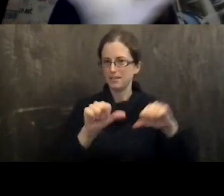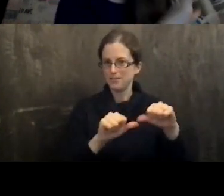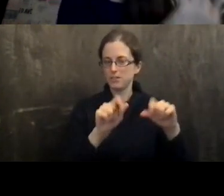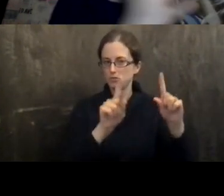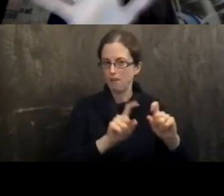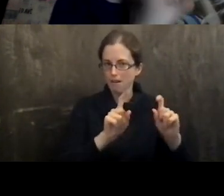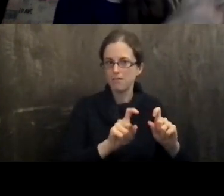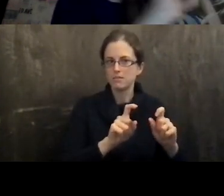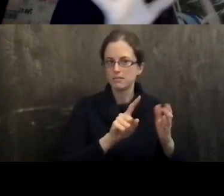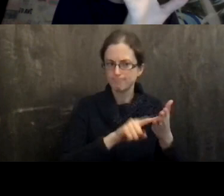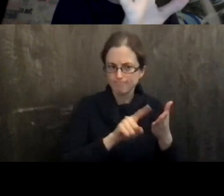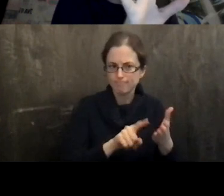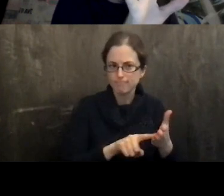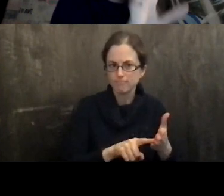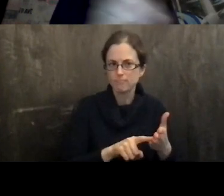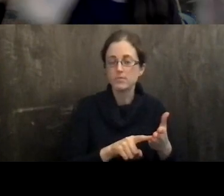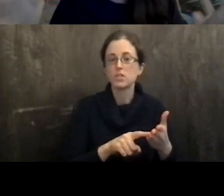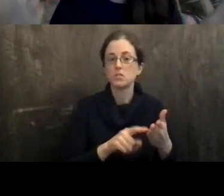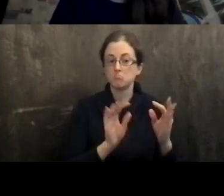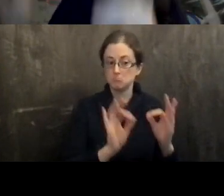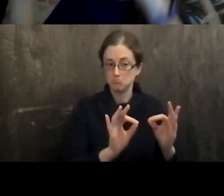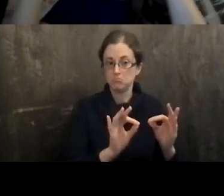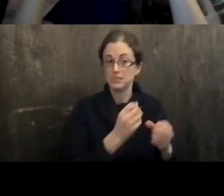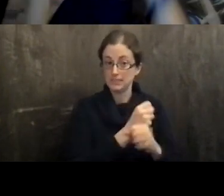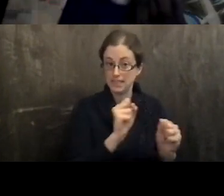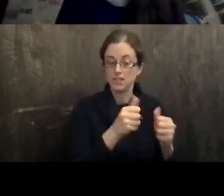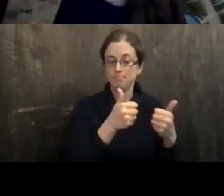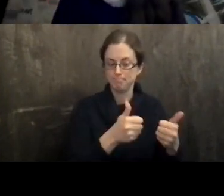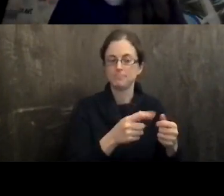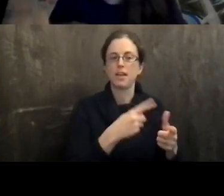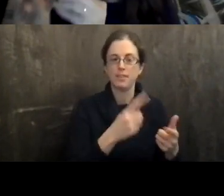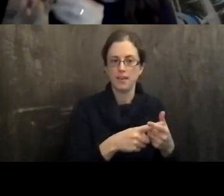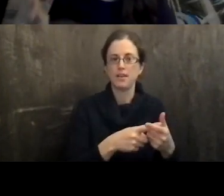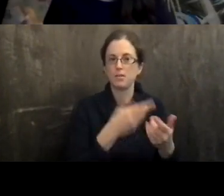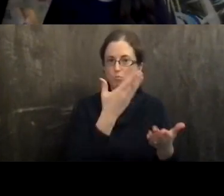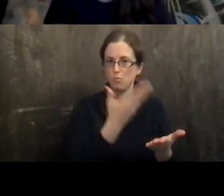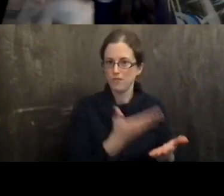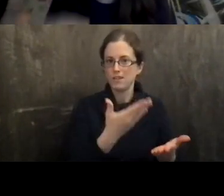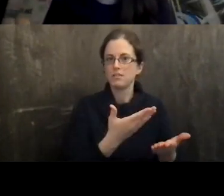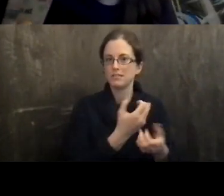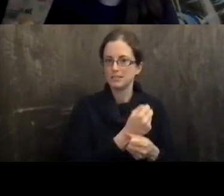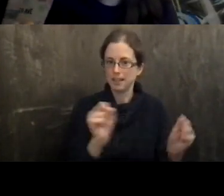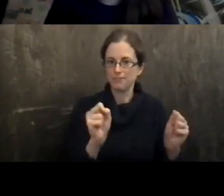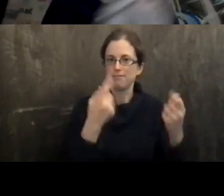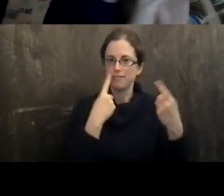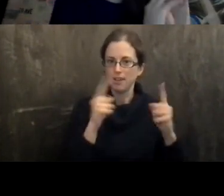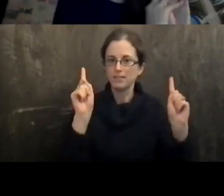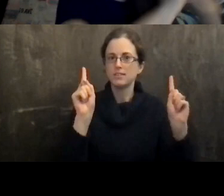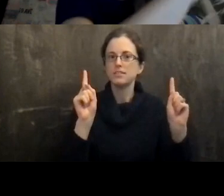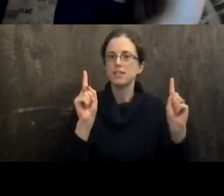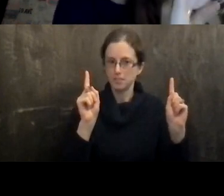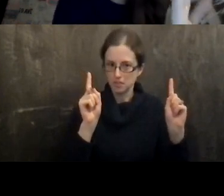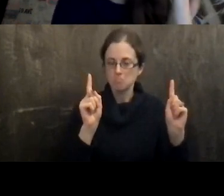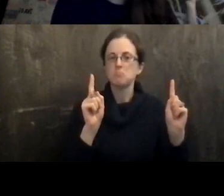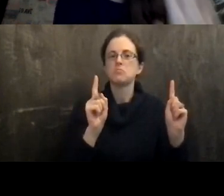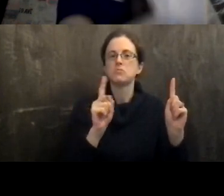is no longer experimental. Then it becomes proven to be safe and effective. The